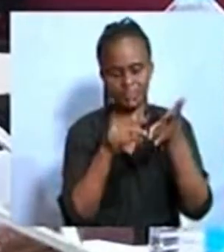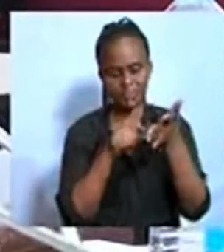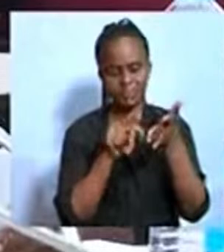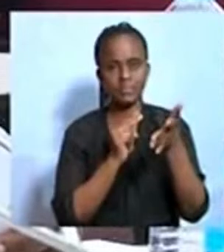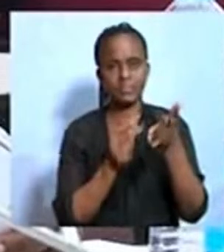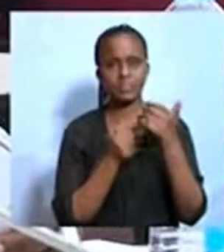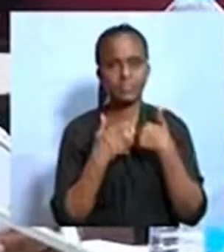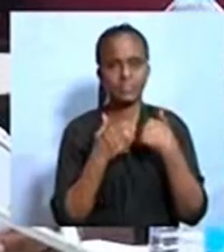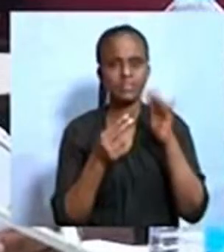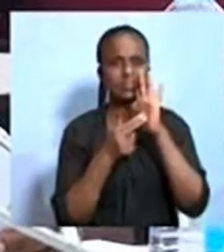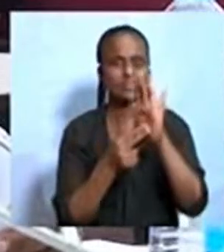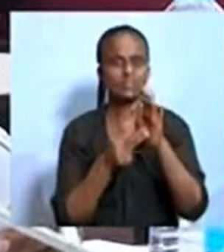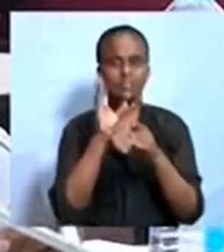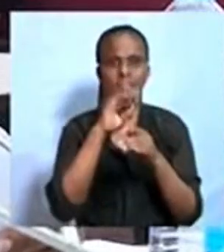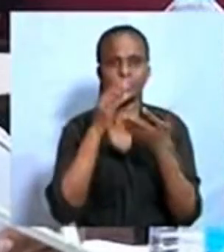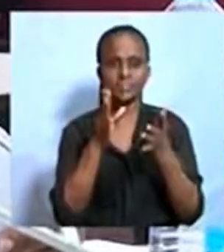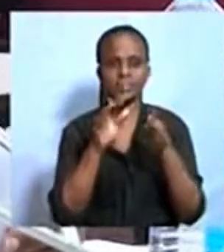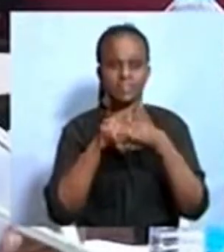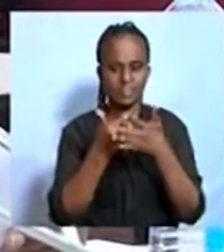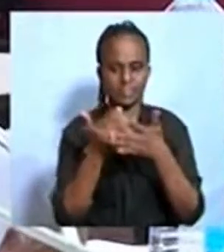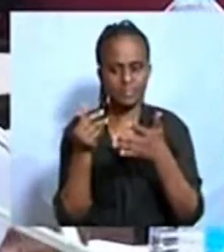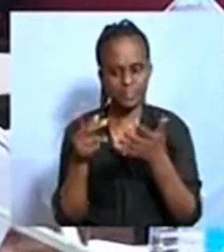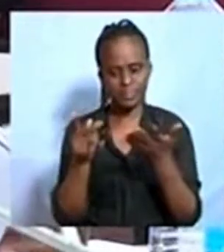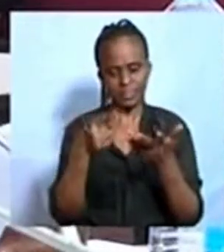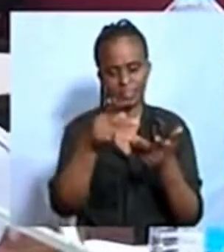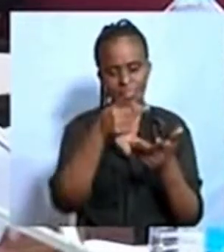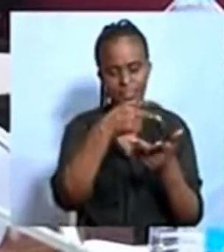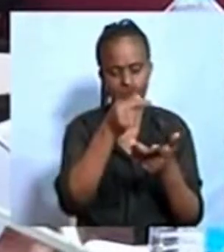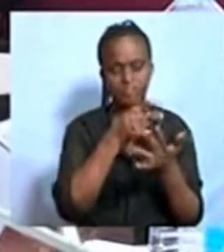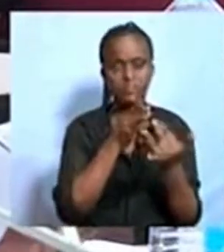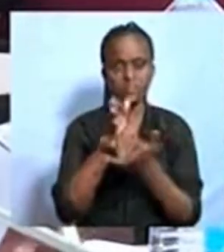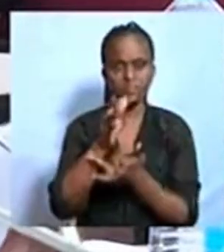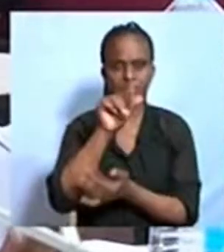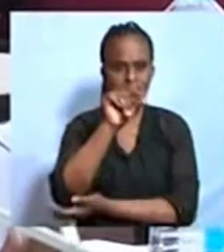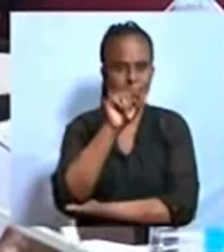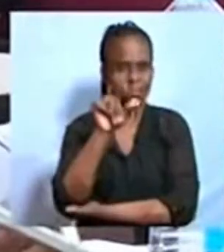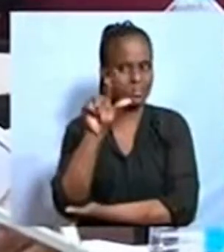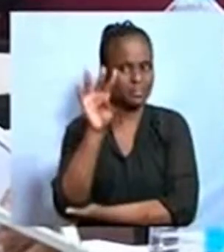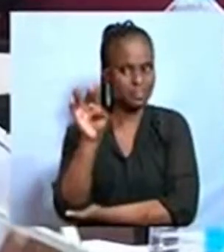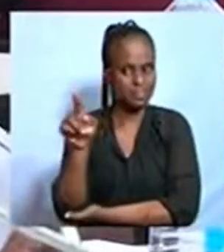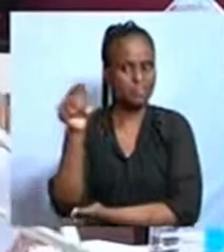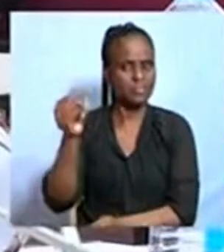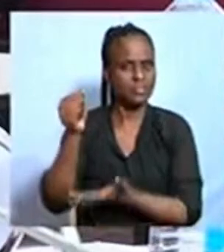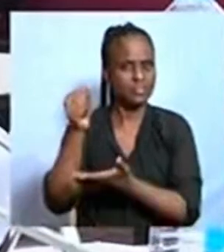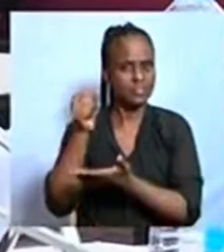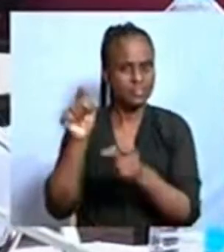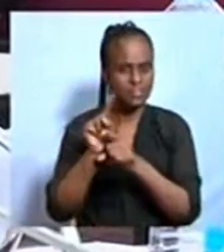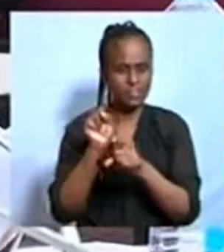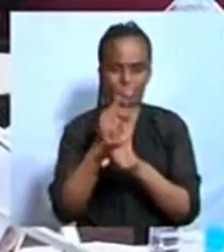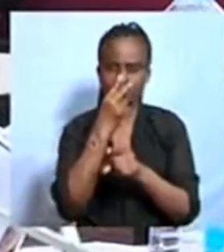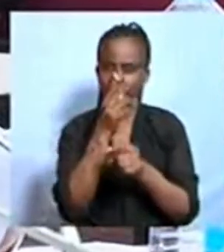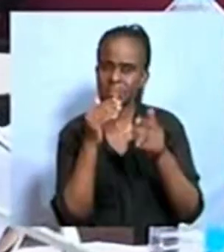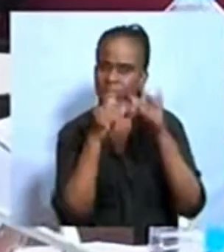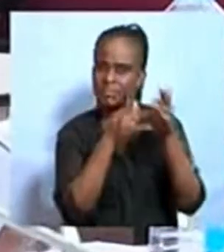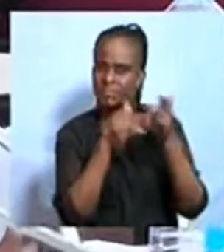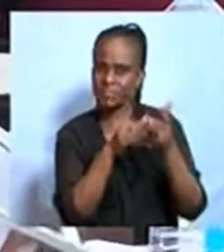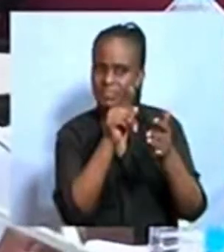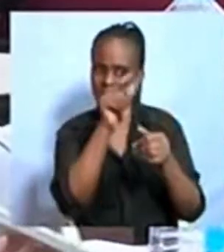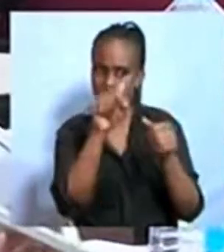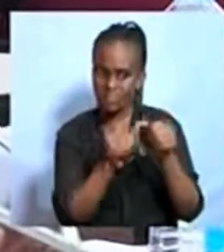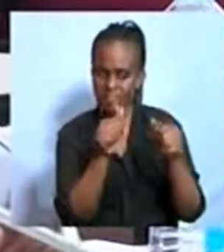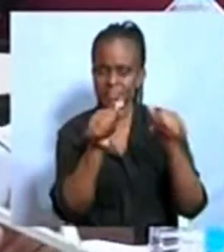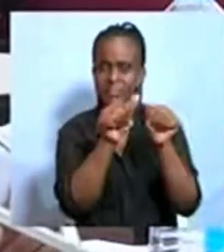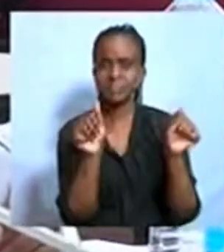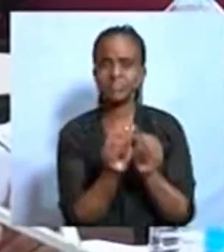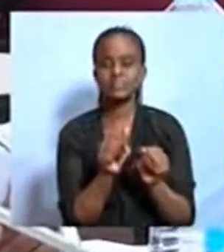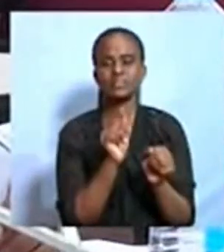then indicated how the priorities through the 2024 budget are looking like against each of those thematic